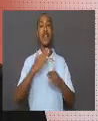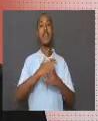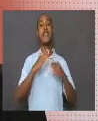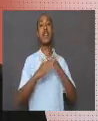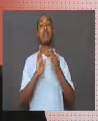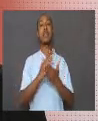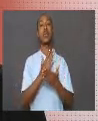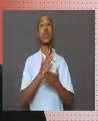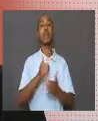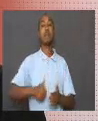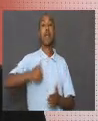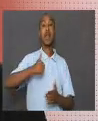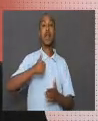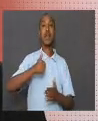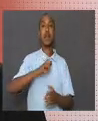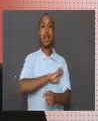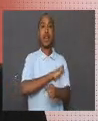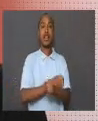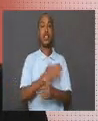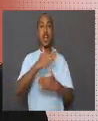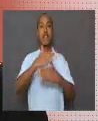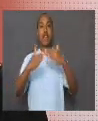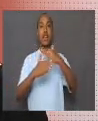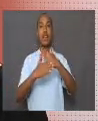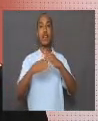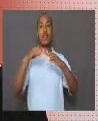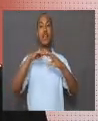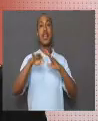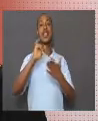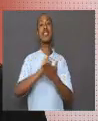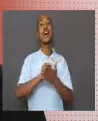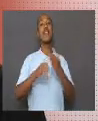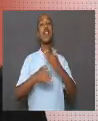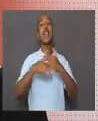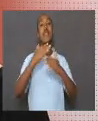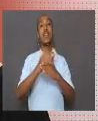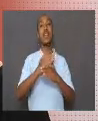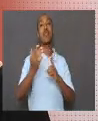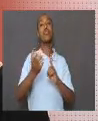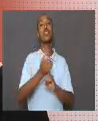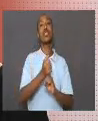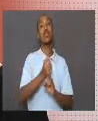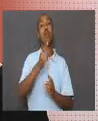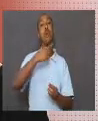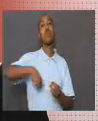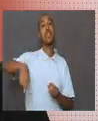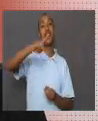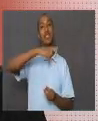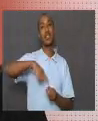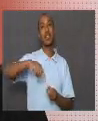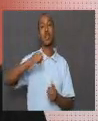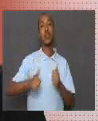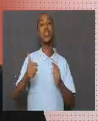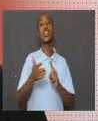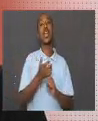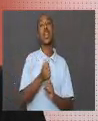main energy levels, and that these sublevels consist of orbitals, which